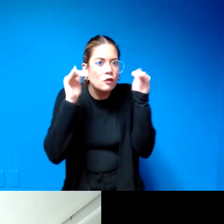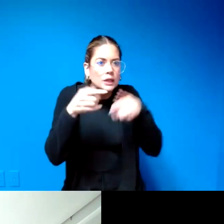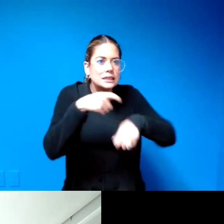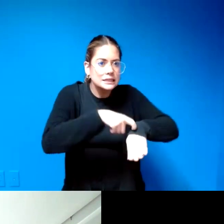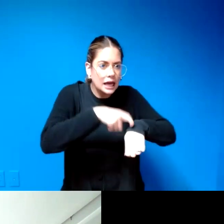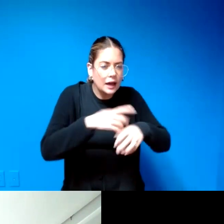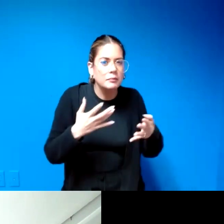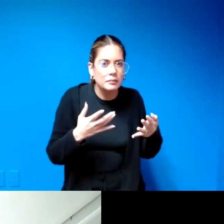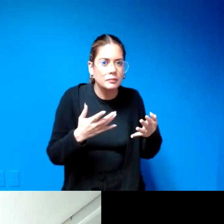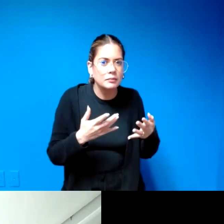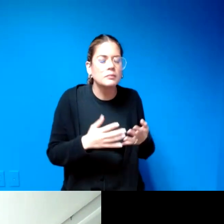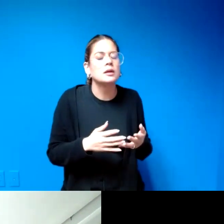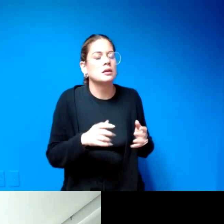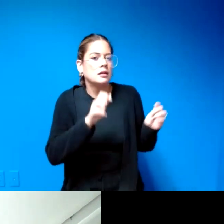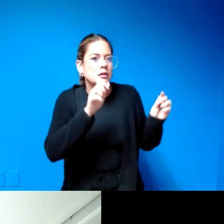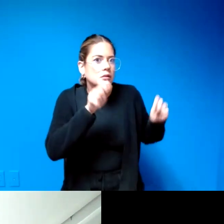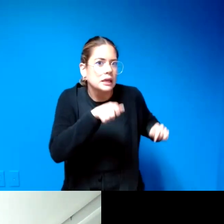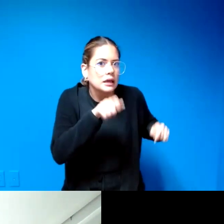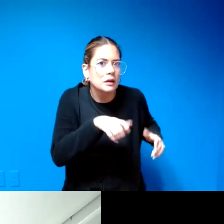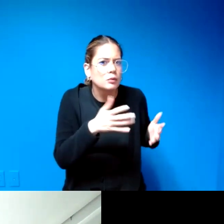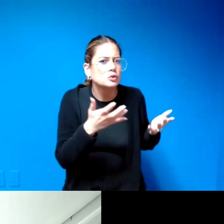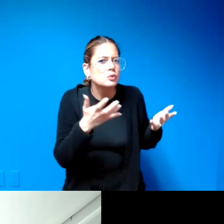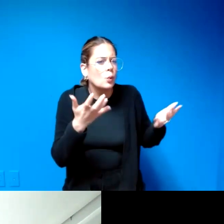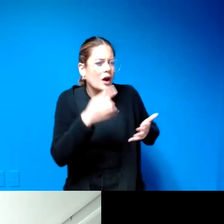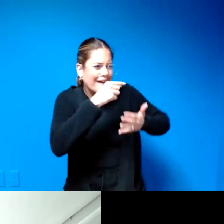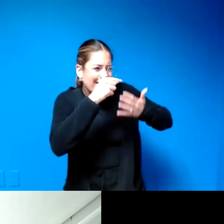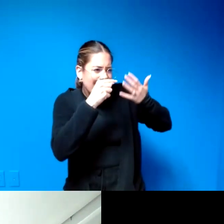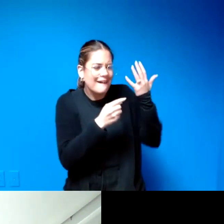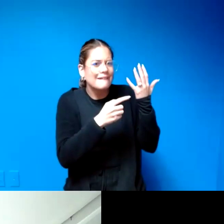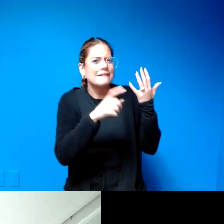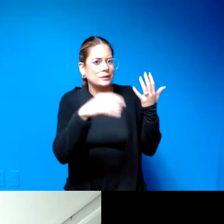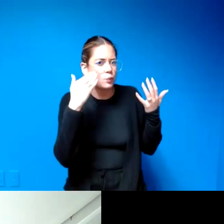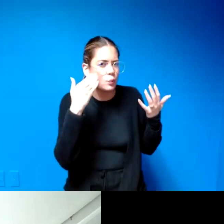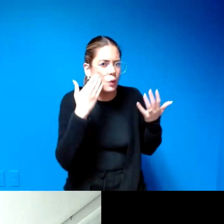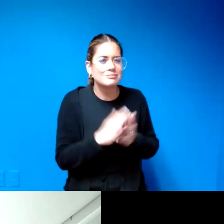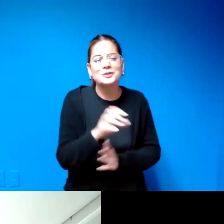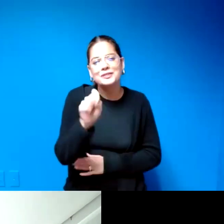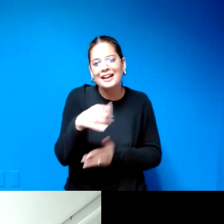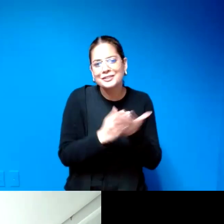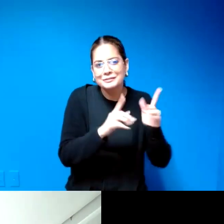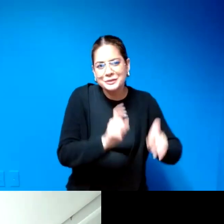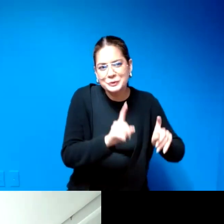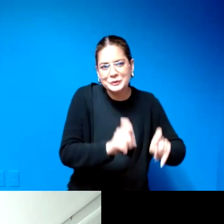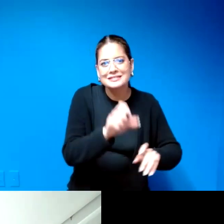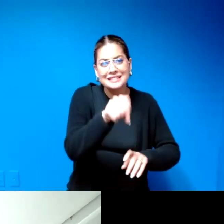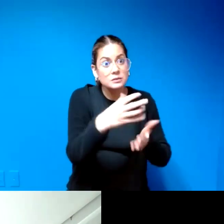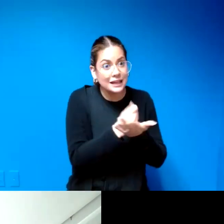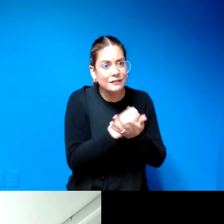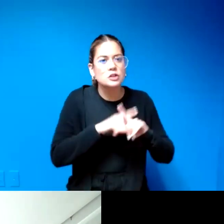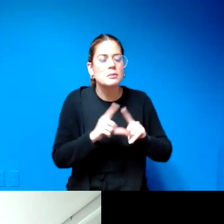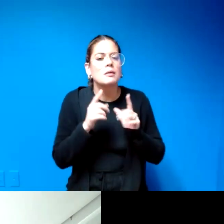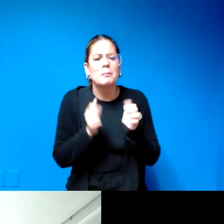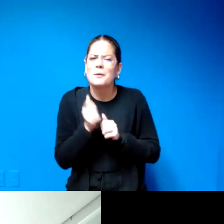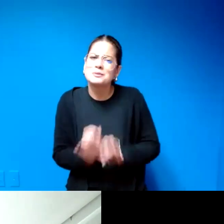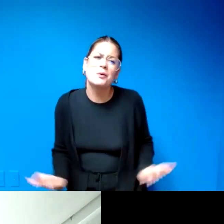time focusing in on like what are these things. So yes, there's screening tools and I would use them, but more important than